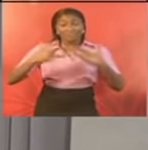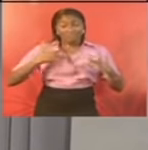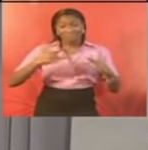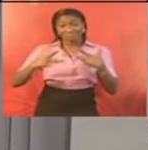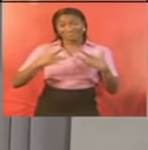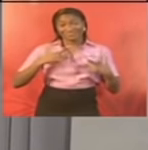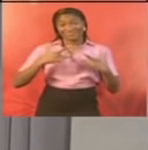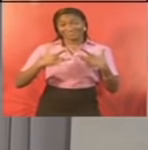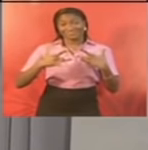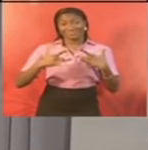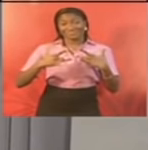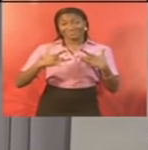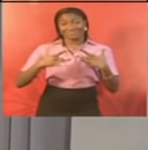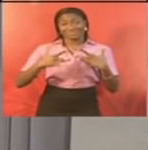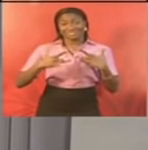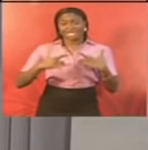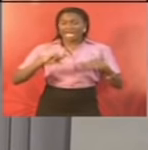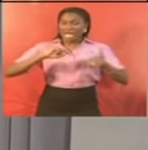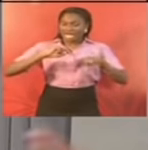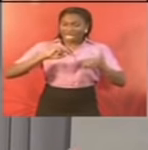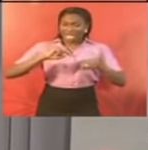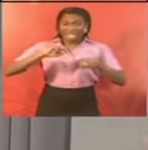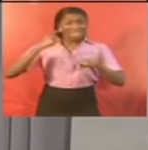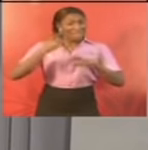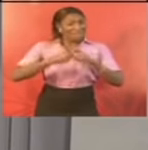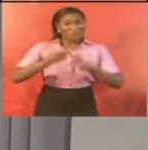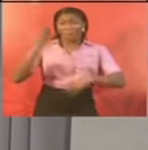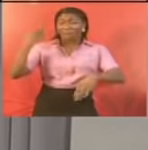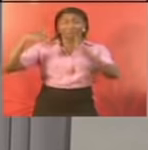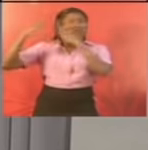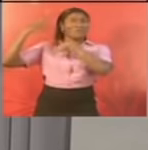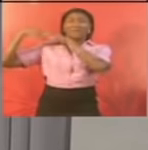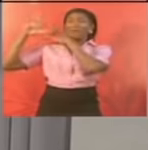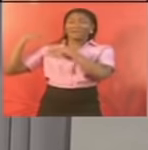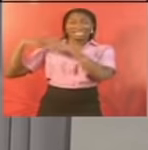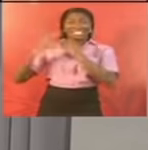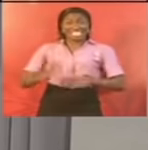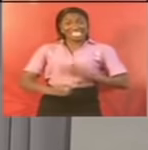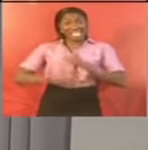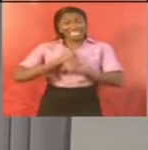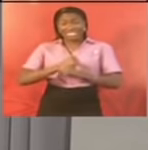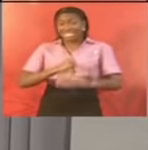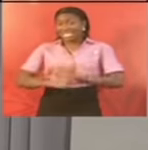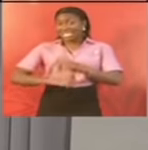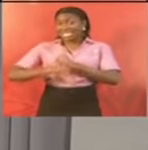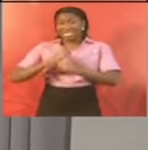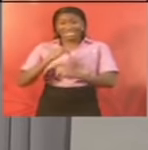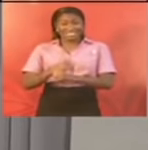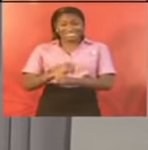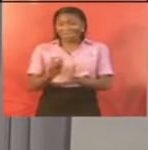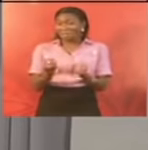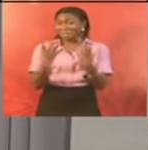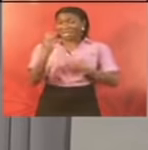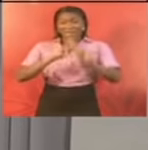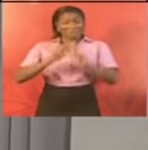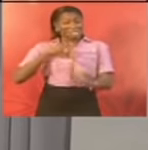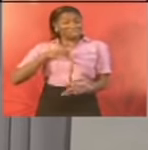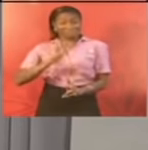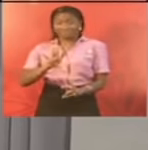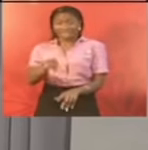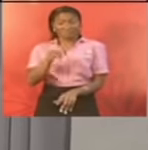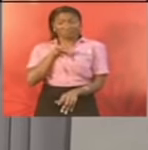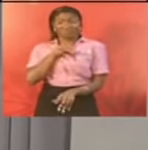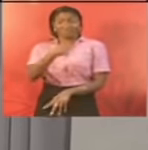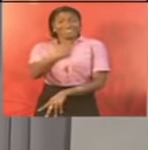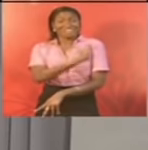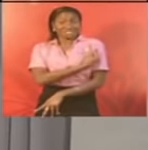had its modern origins. This goes back many years. It had its modern origins in the 1990s